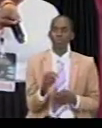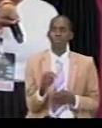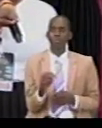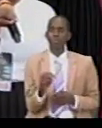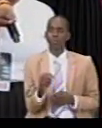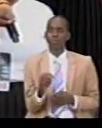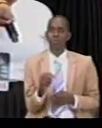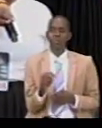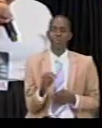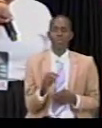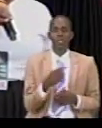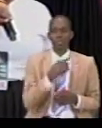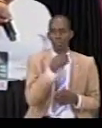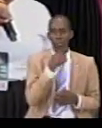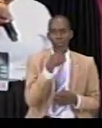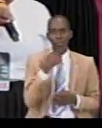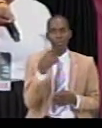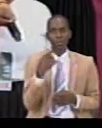cry out.